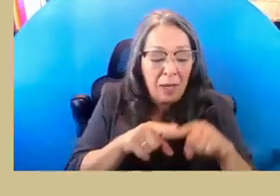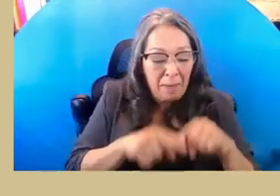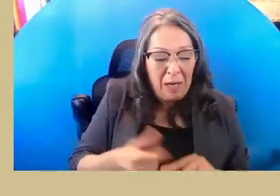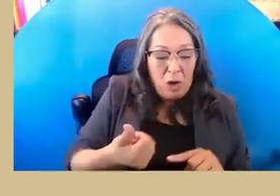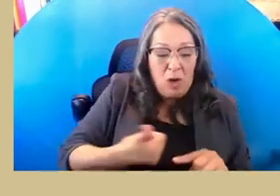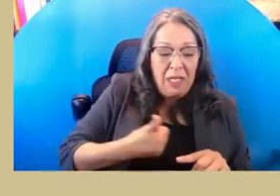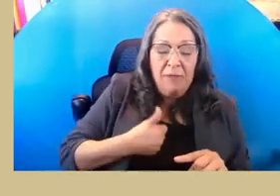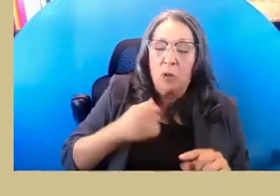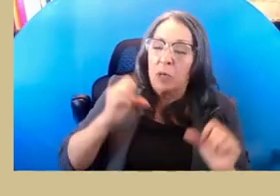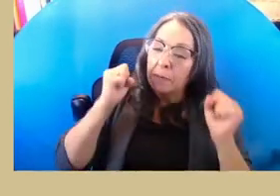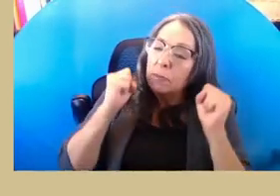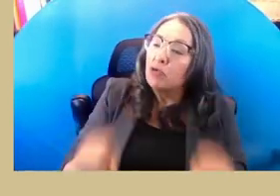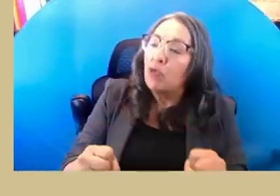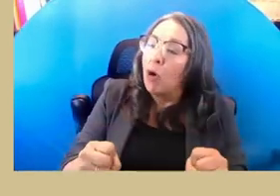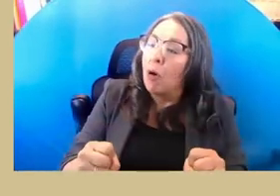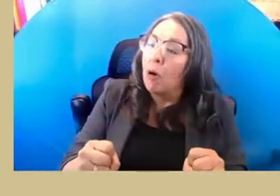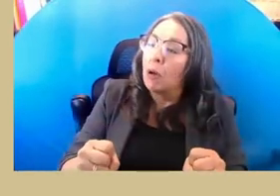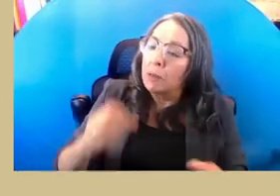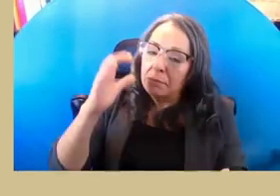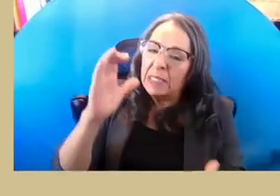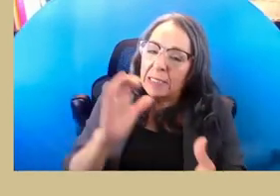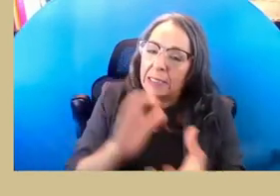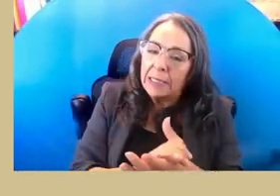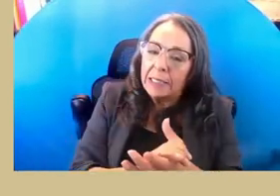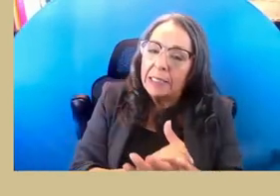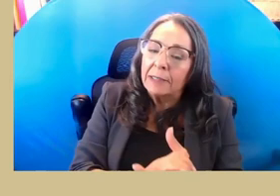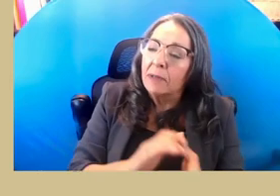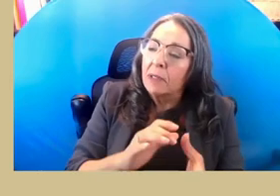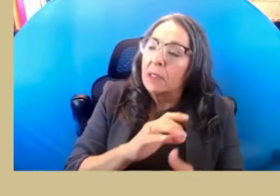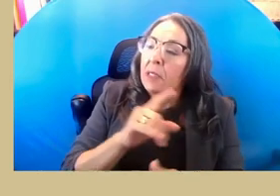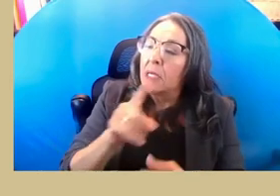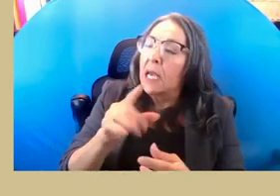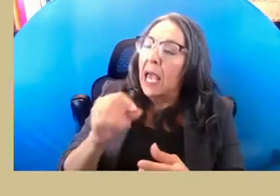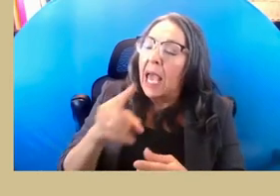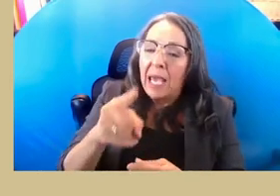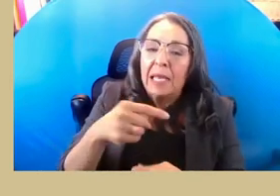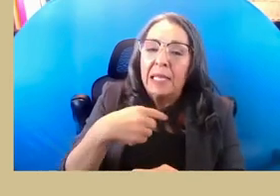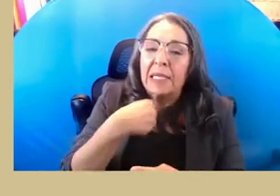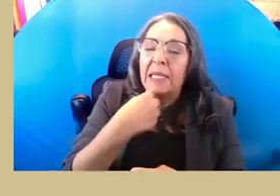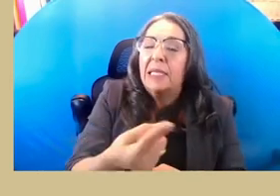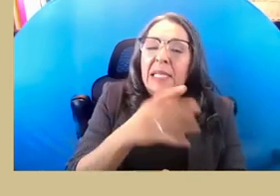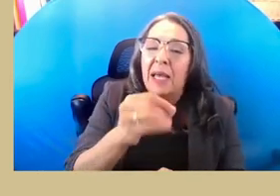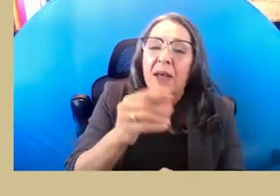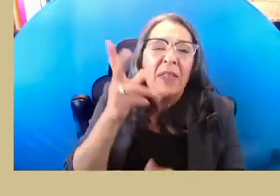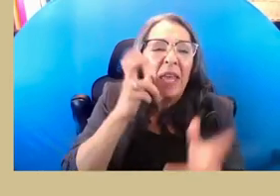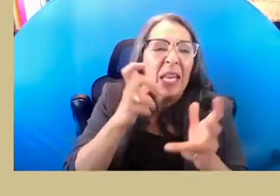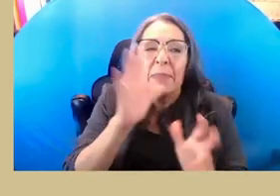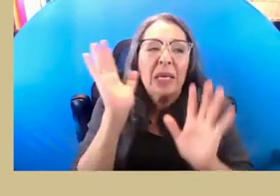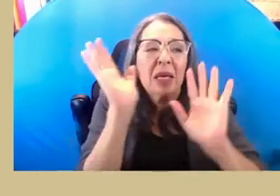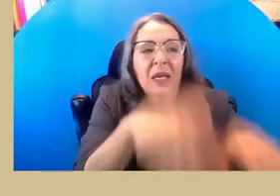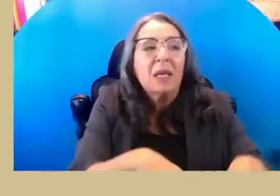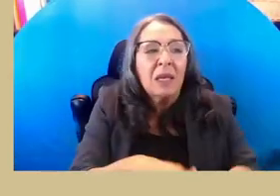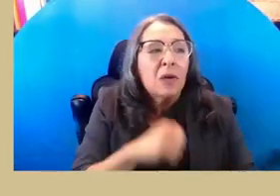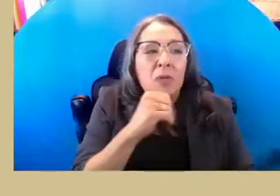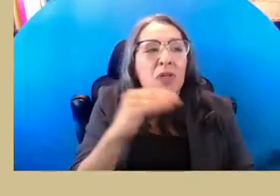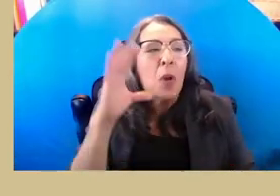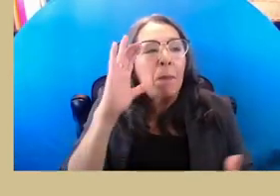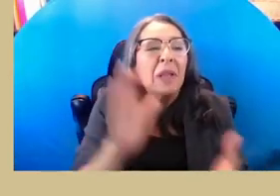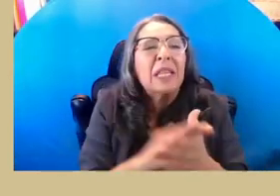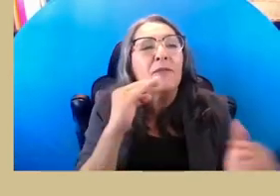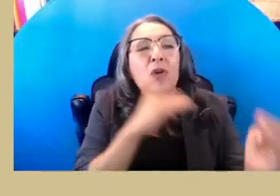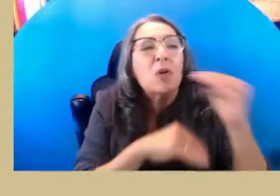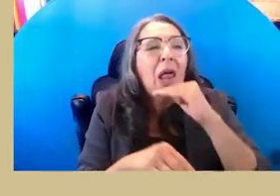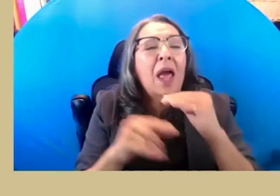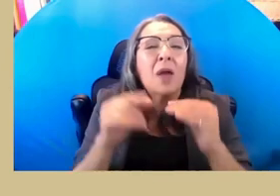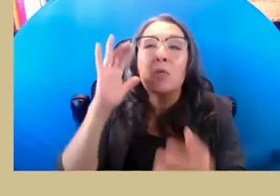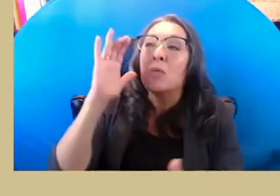stand firm when the enemy tries to tell us that we're not enough, when he tries to bring his lies, God, so we can know Your truth. We love